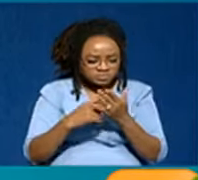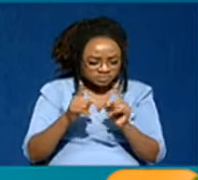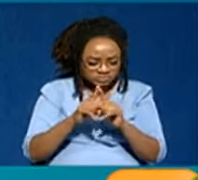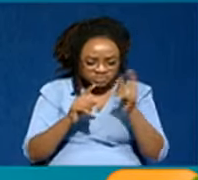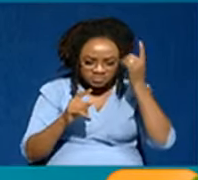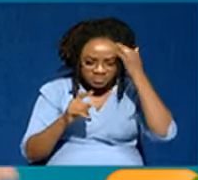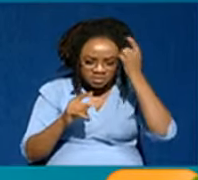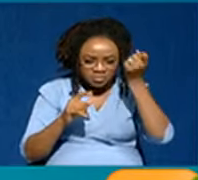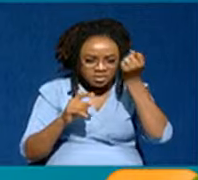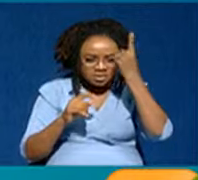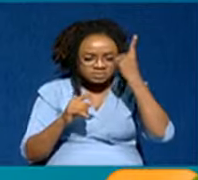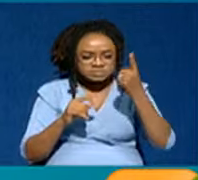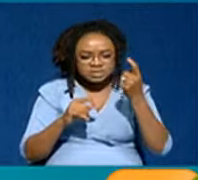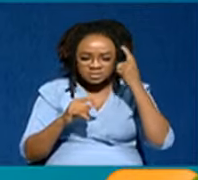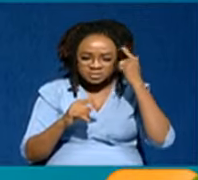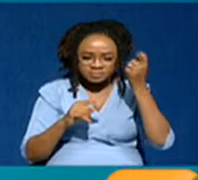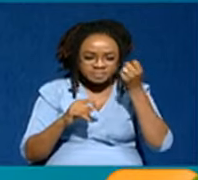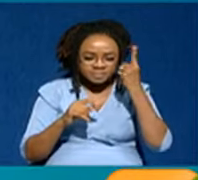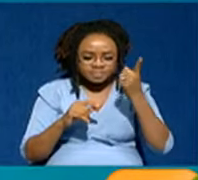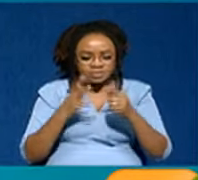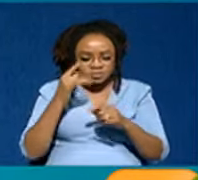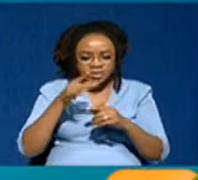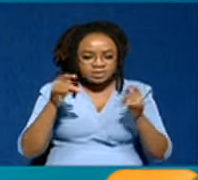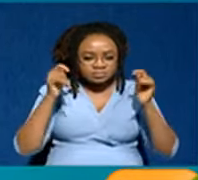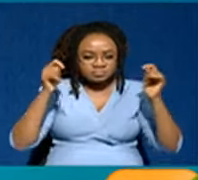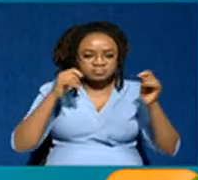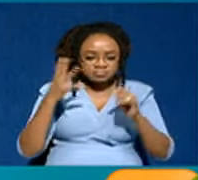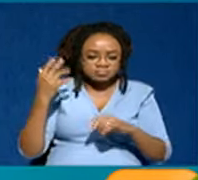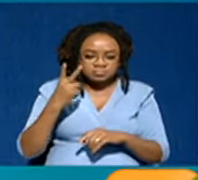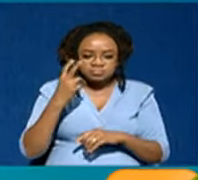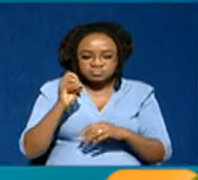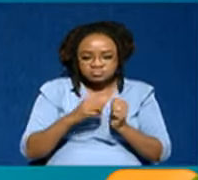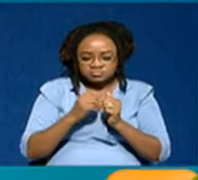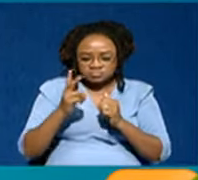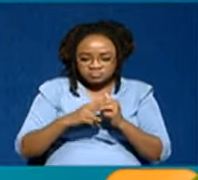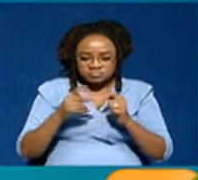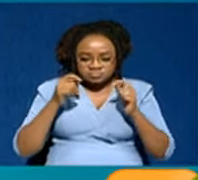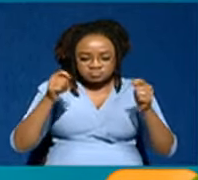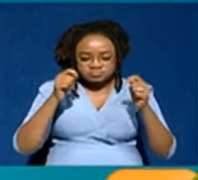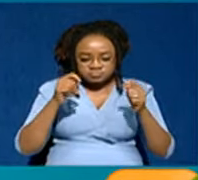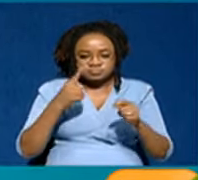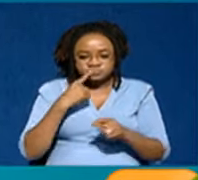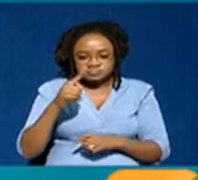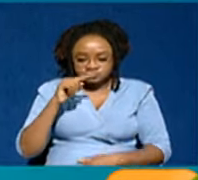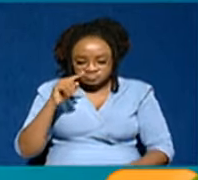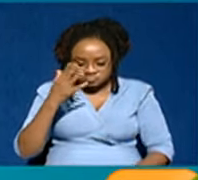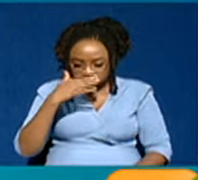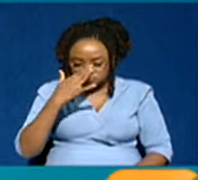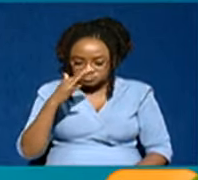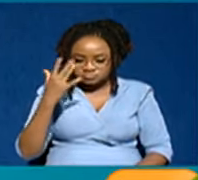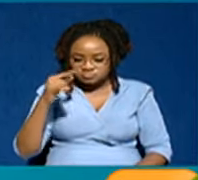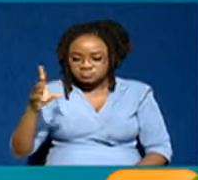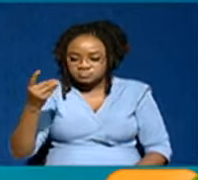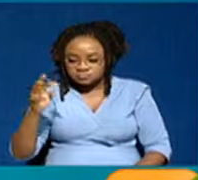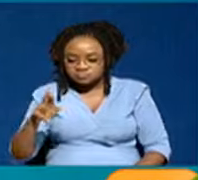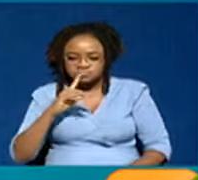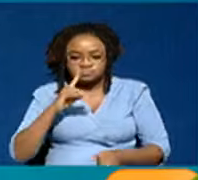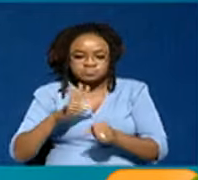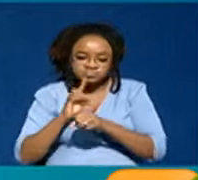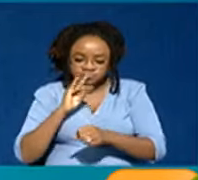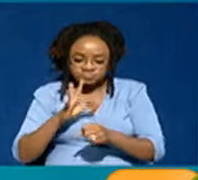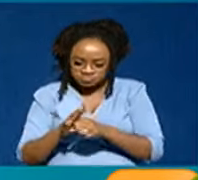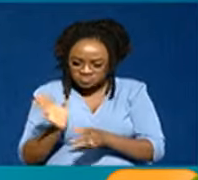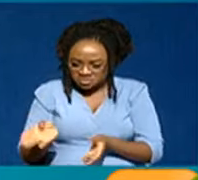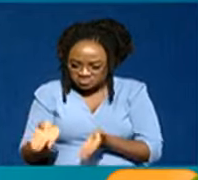of 2016-2017 went for 100 days, because there were continuous commitments that the doctors were receiving, and they give hope